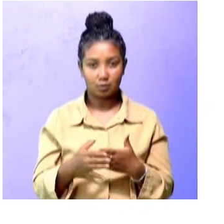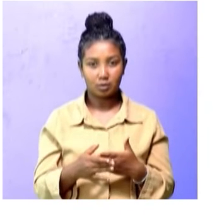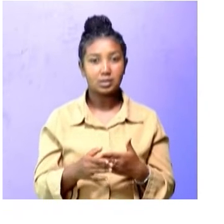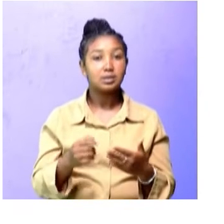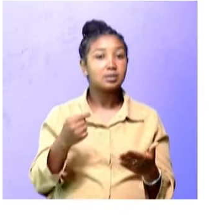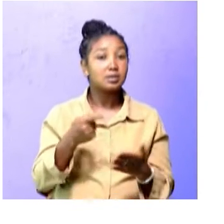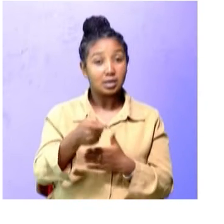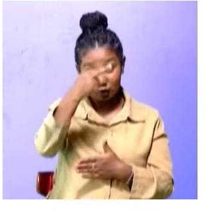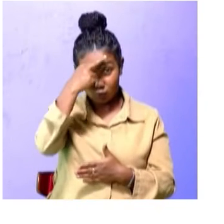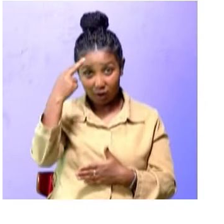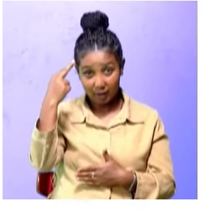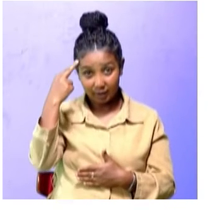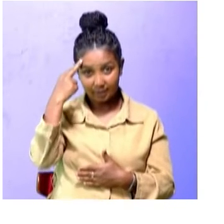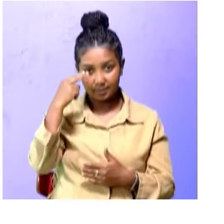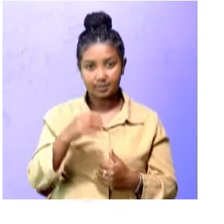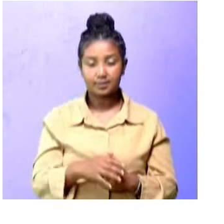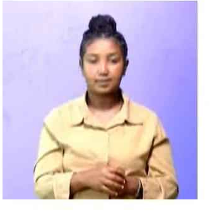that's why